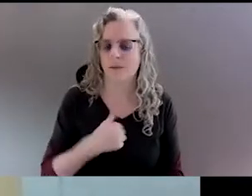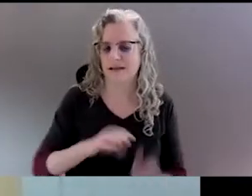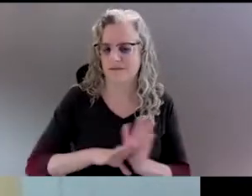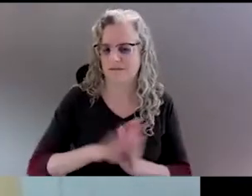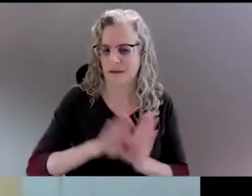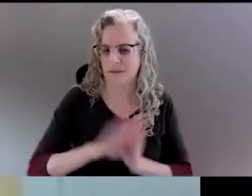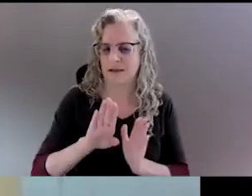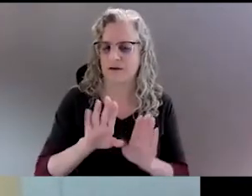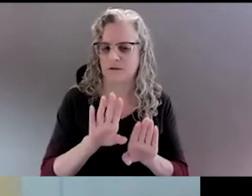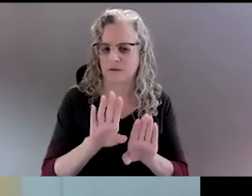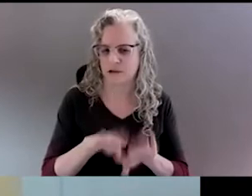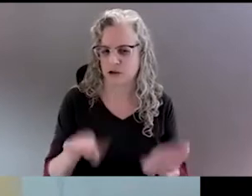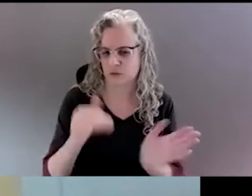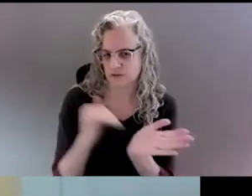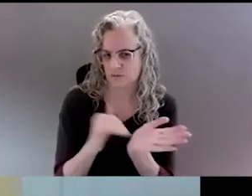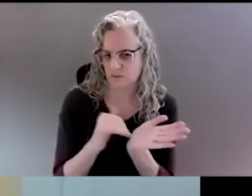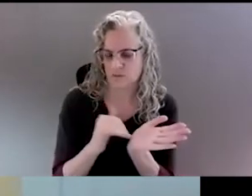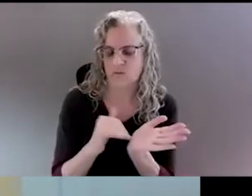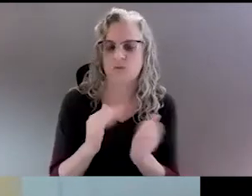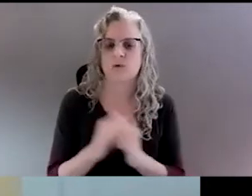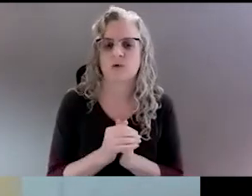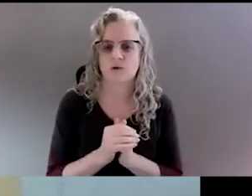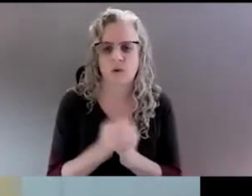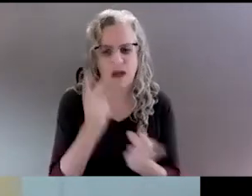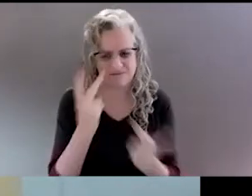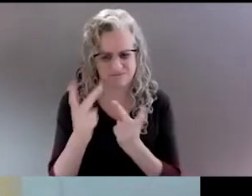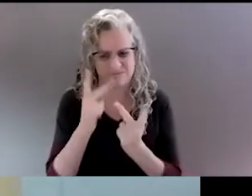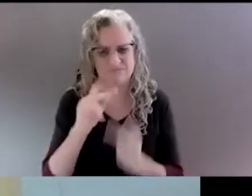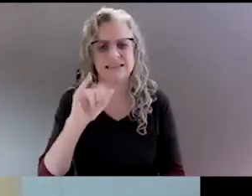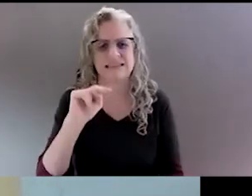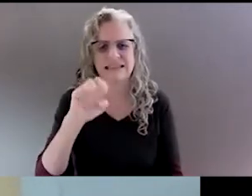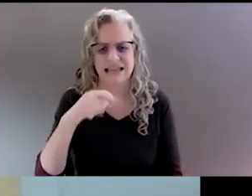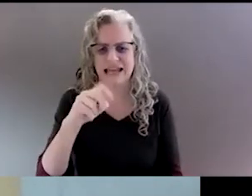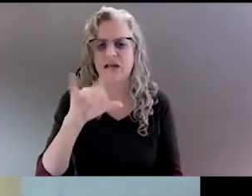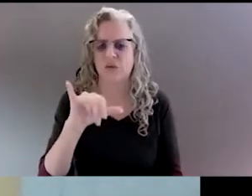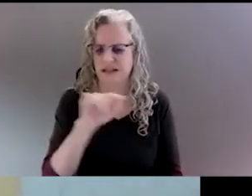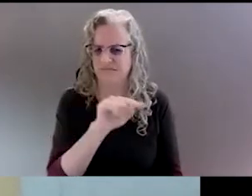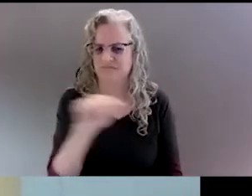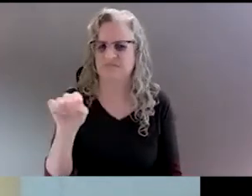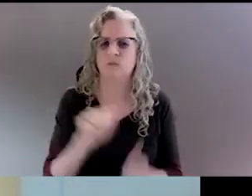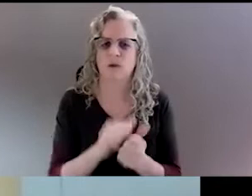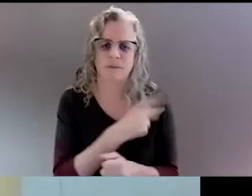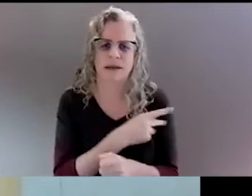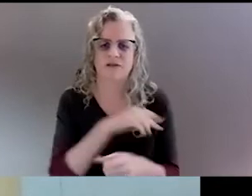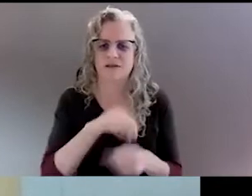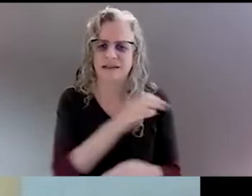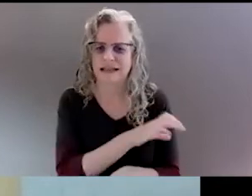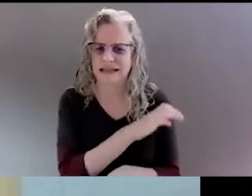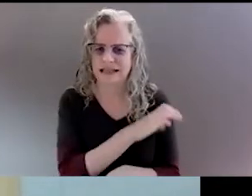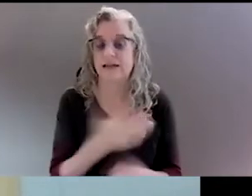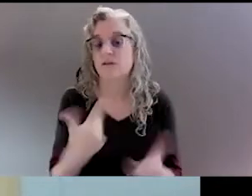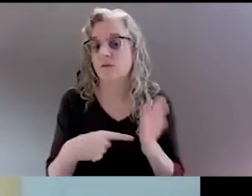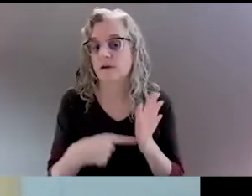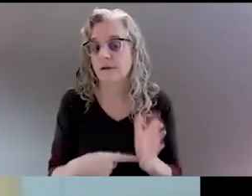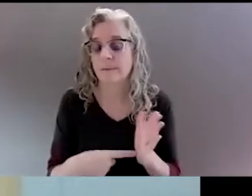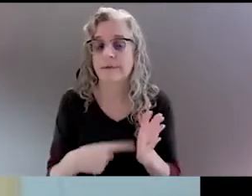of inequity when I'm seeing my patients in clinic. For example, there may be challenges that people have being able